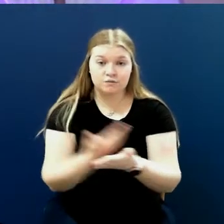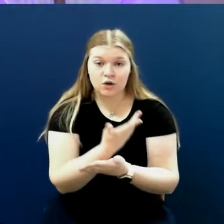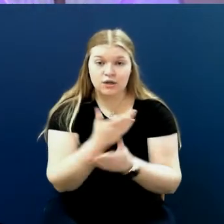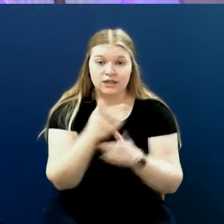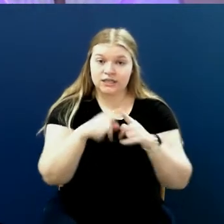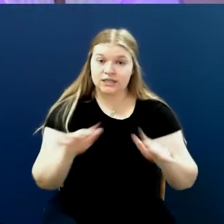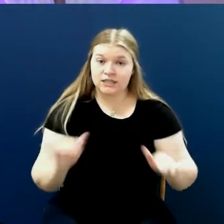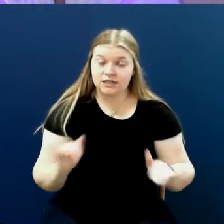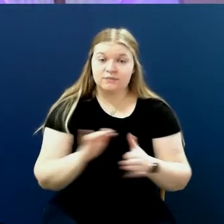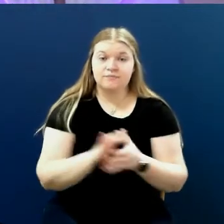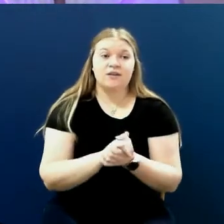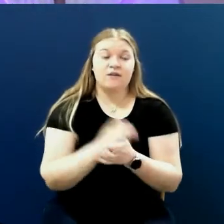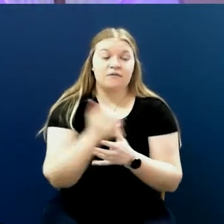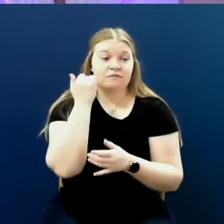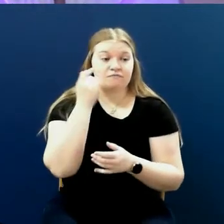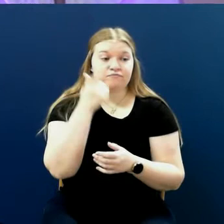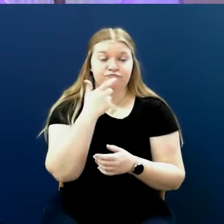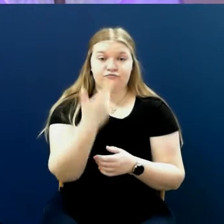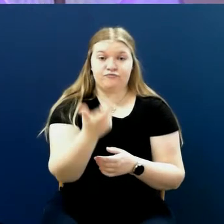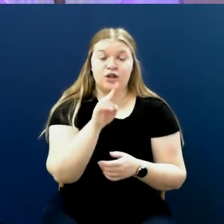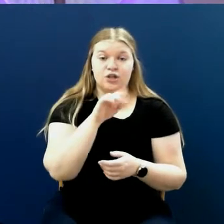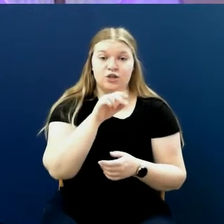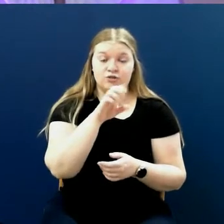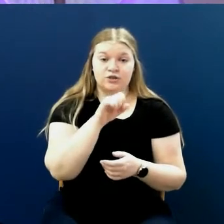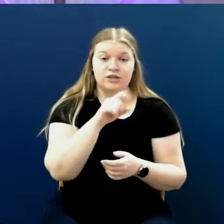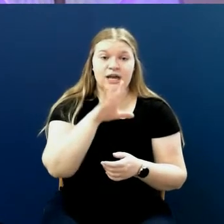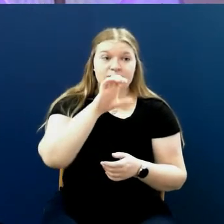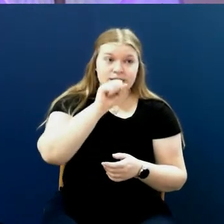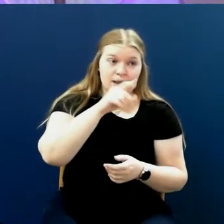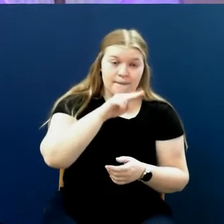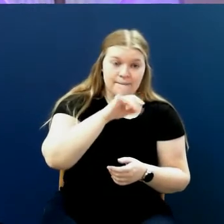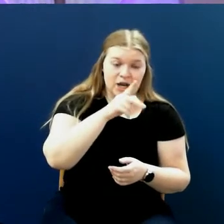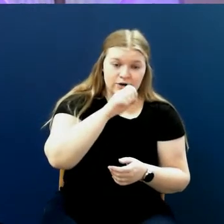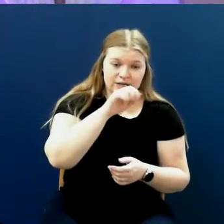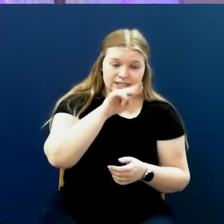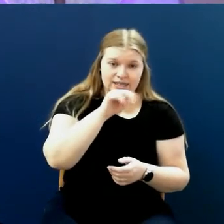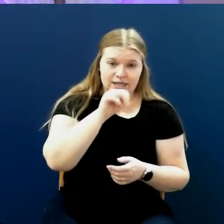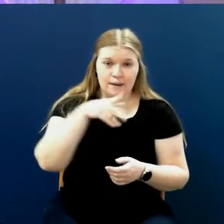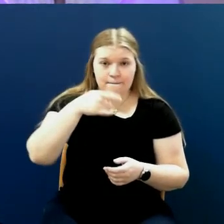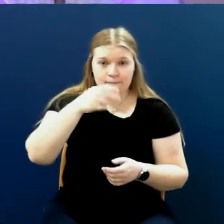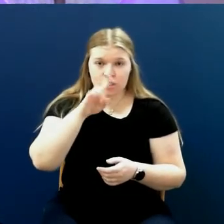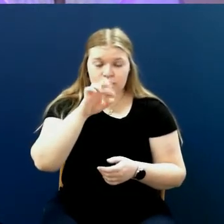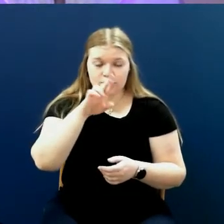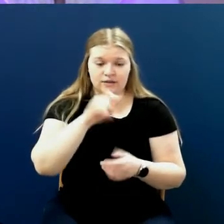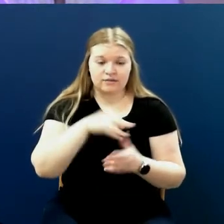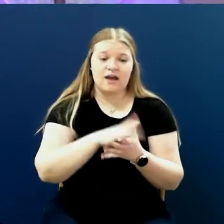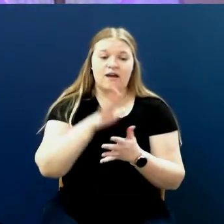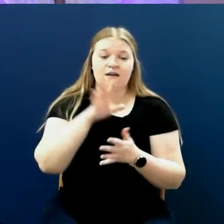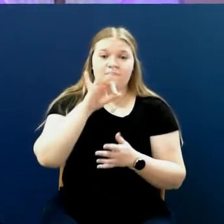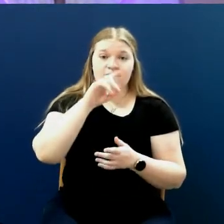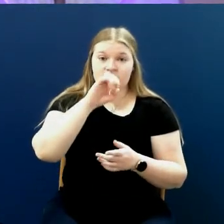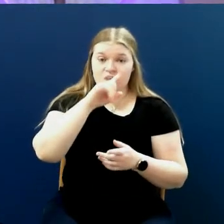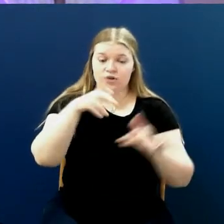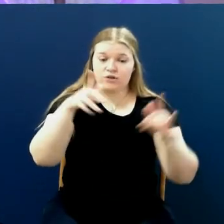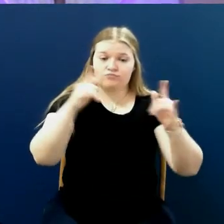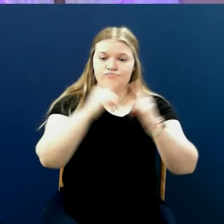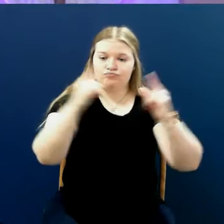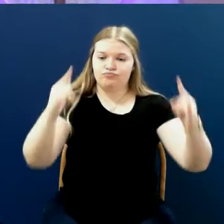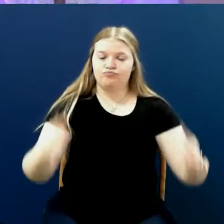you've followed the news, but Samaritan's Purse in New York City has set up a field hospital in Central